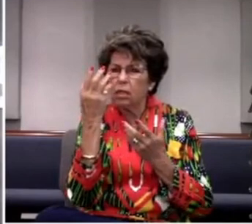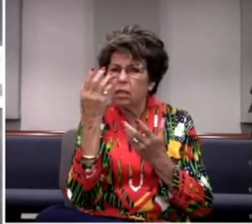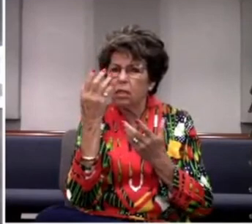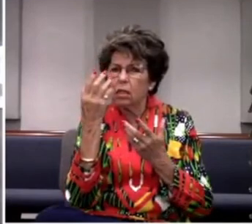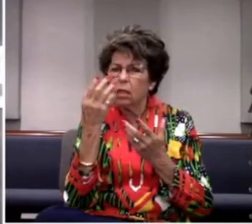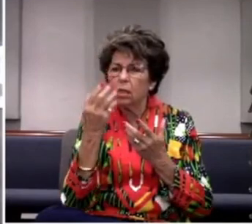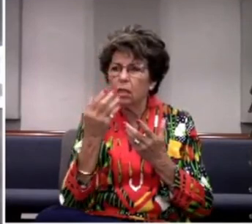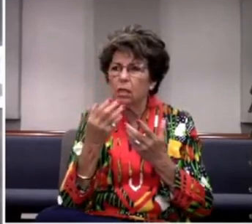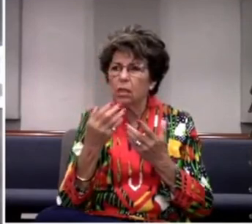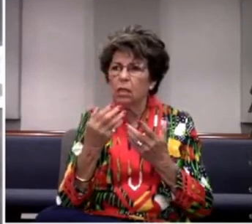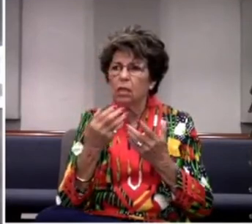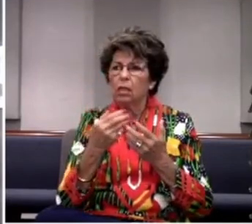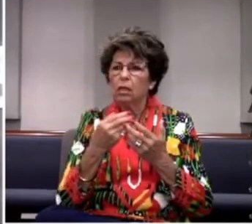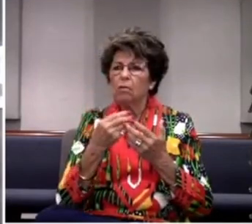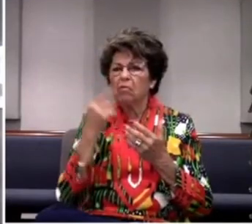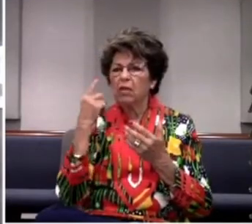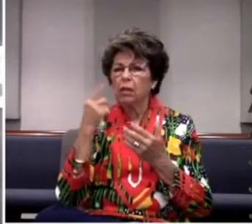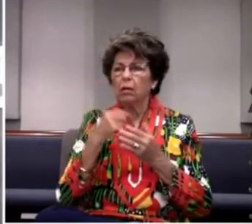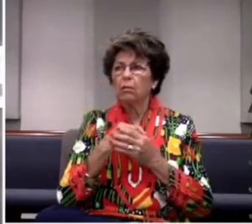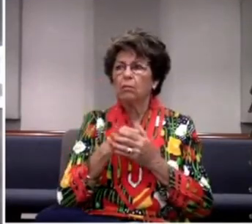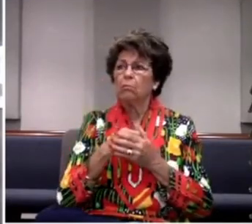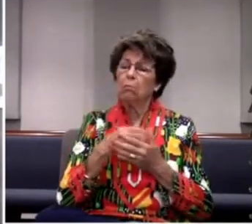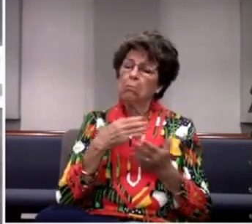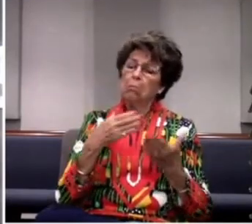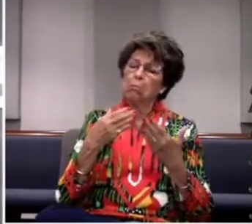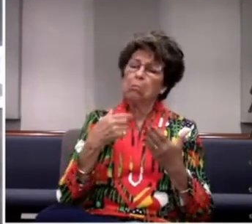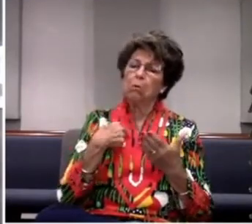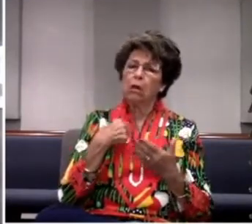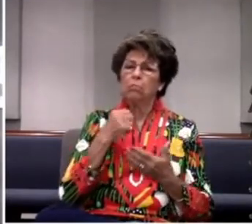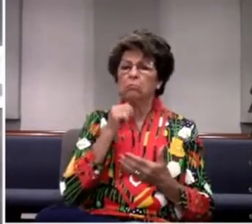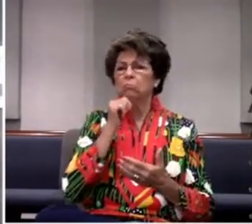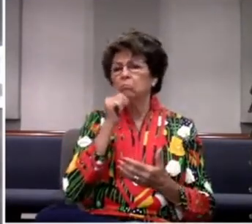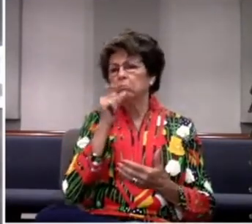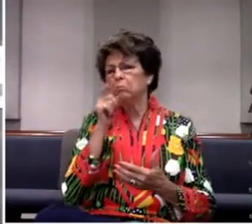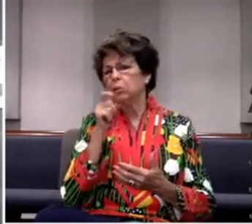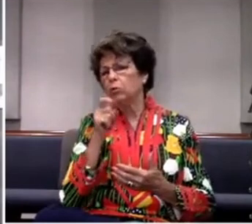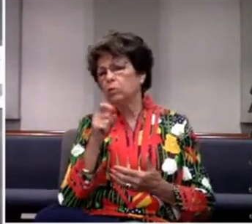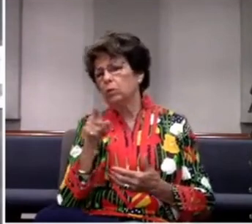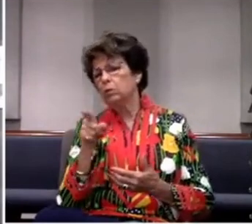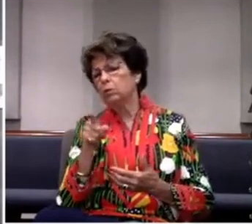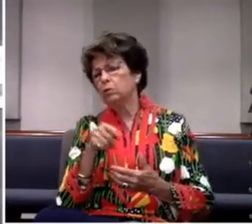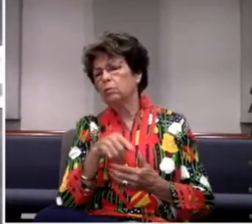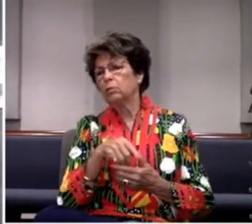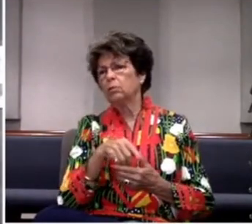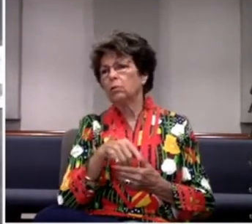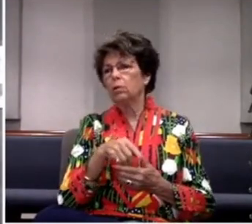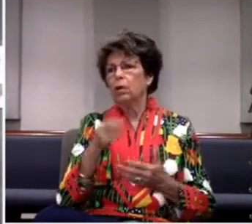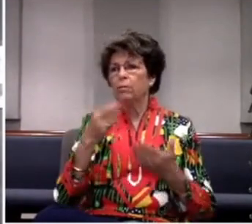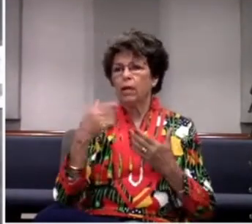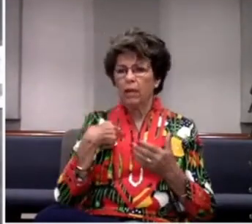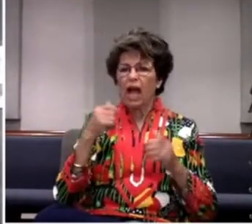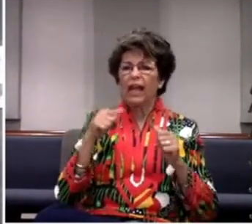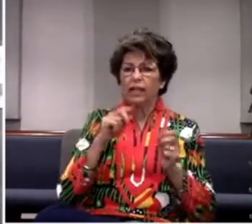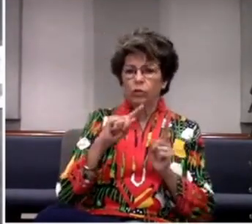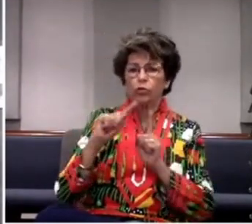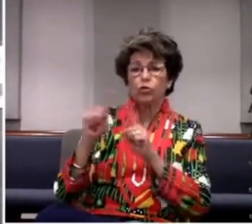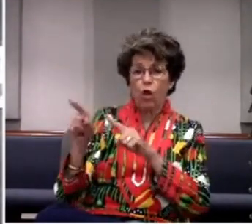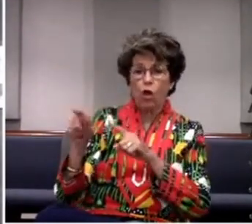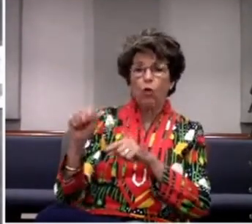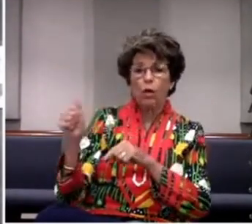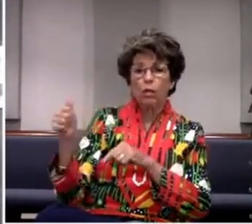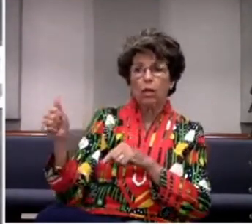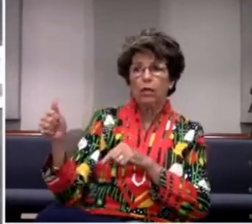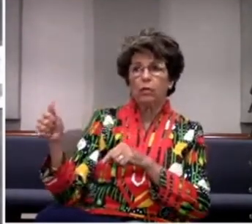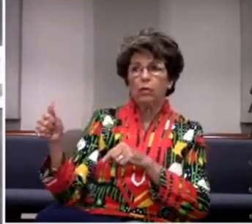maybe I don't need Jesus. Maybe I am godlike. Maybe I can go another way. You know what? I think I'll